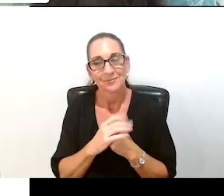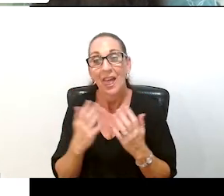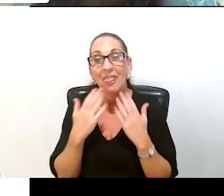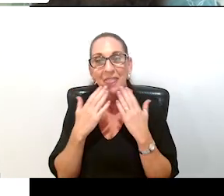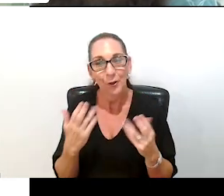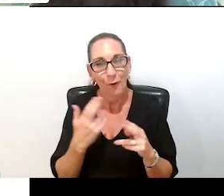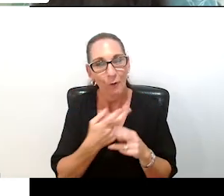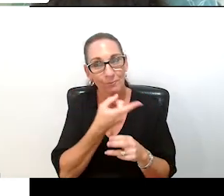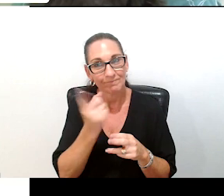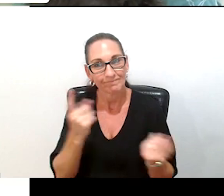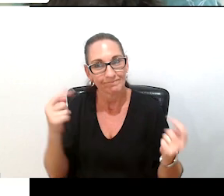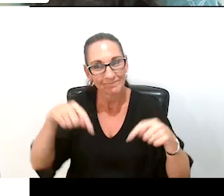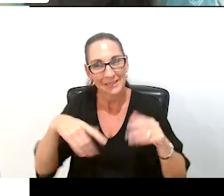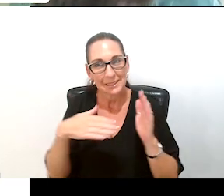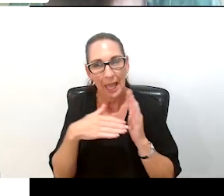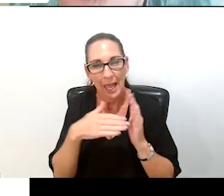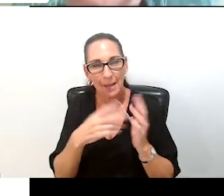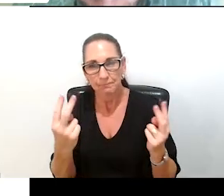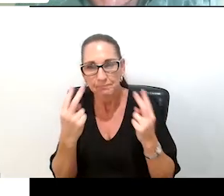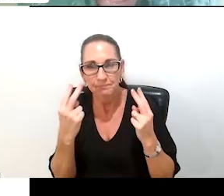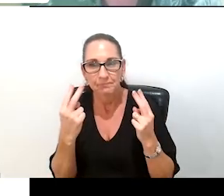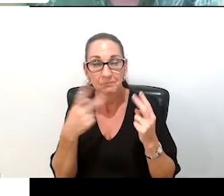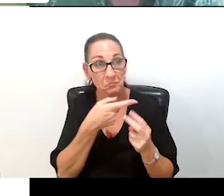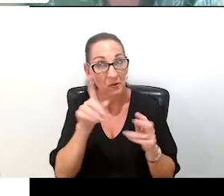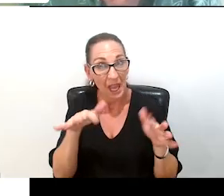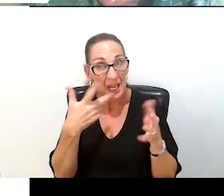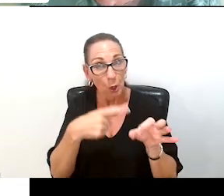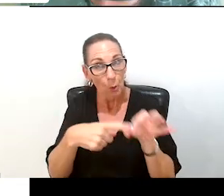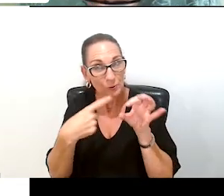today. Are there any questions from the audience?